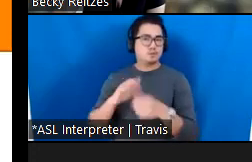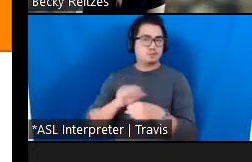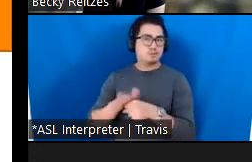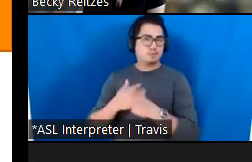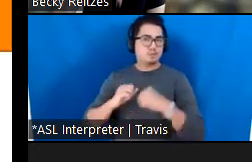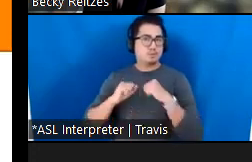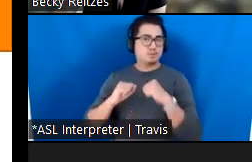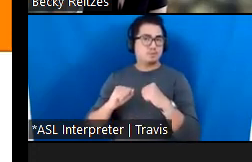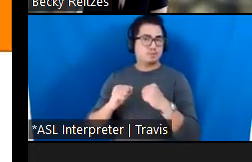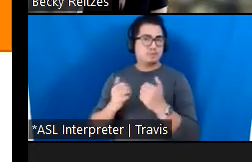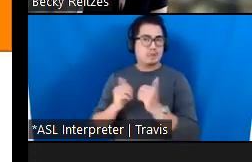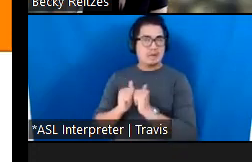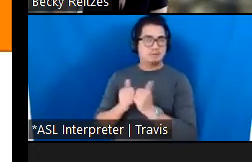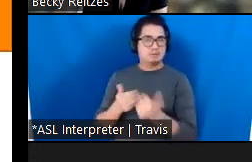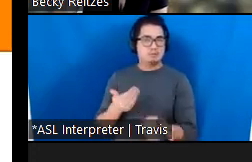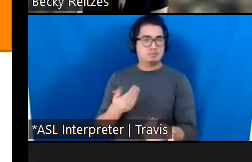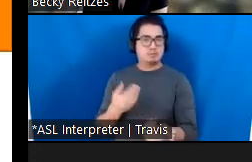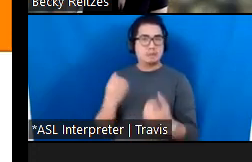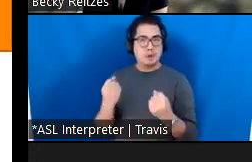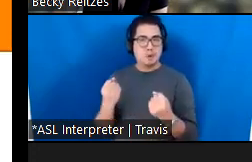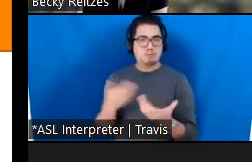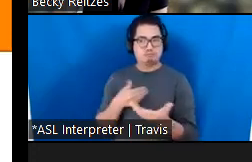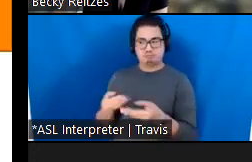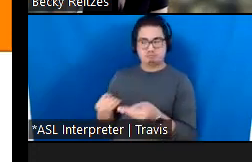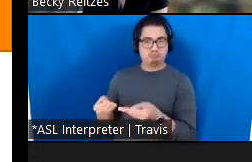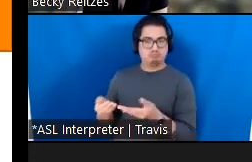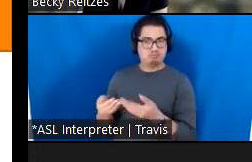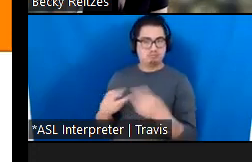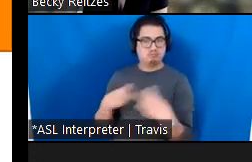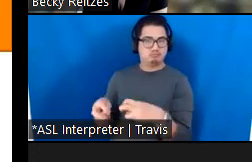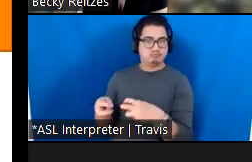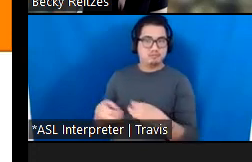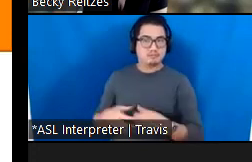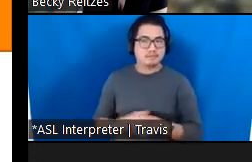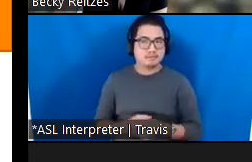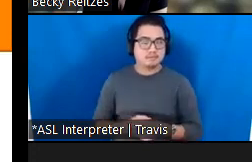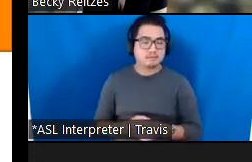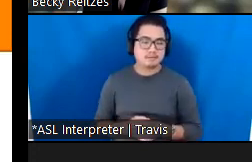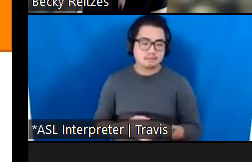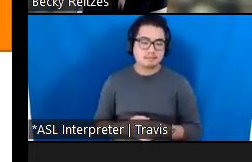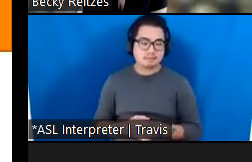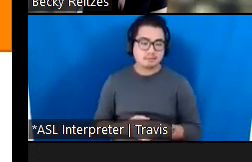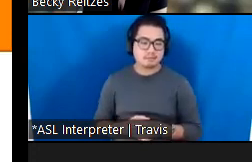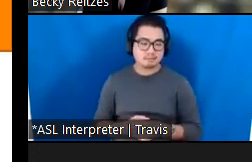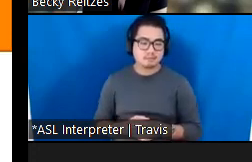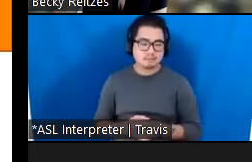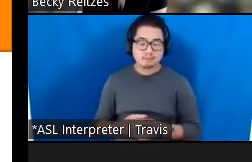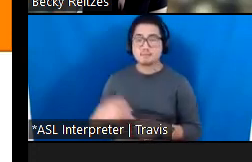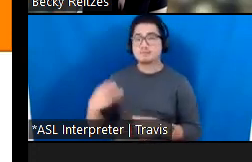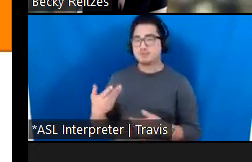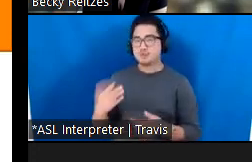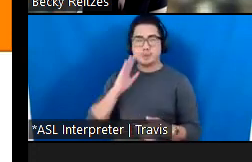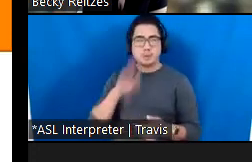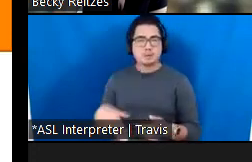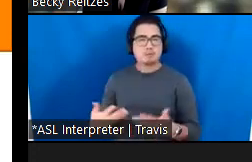through the milk. So we knew this was primary vaccines. We had no